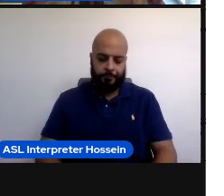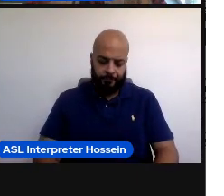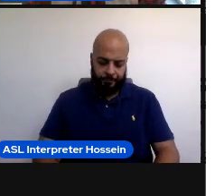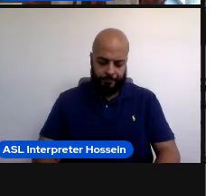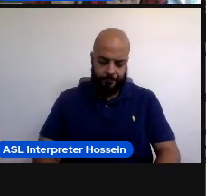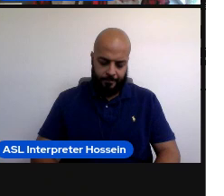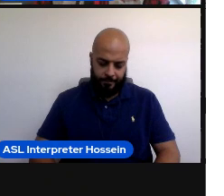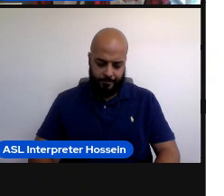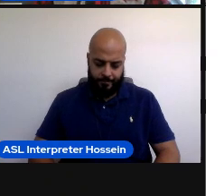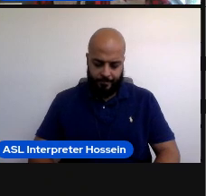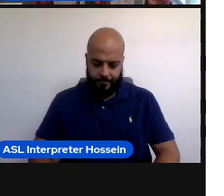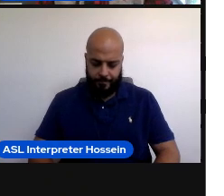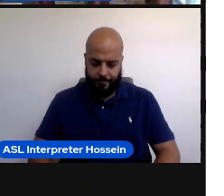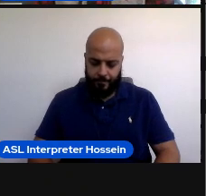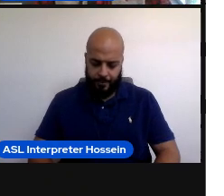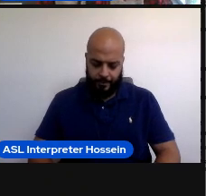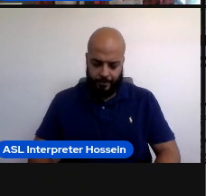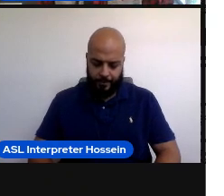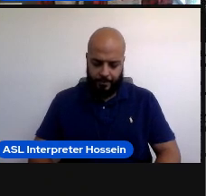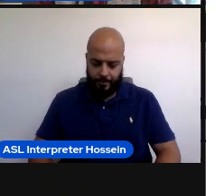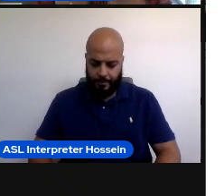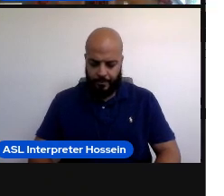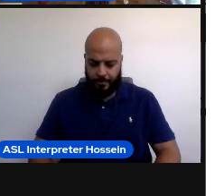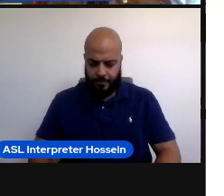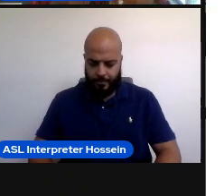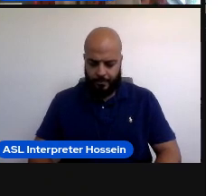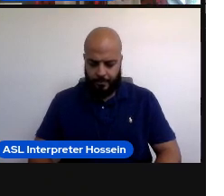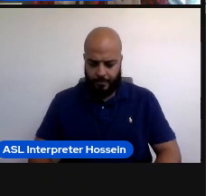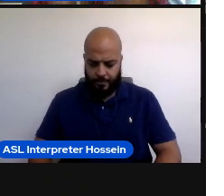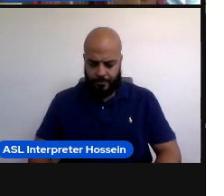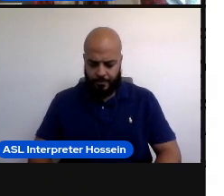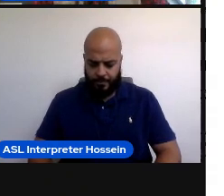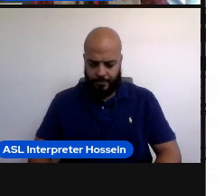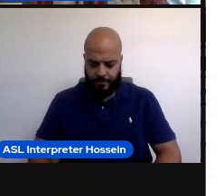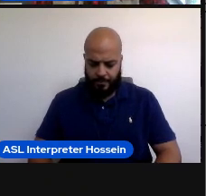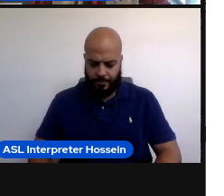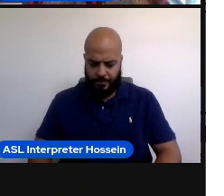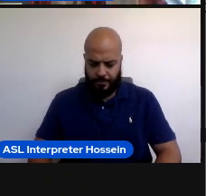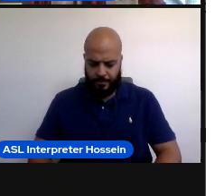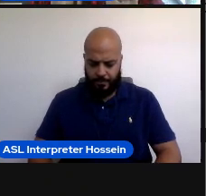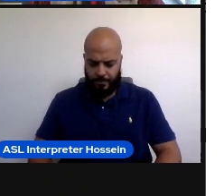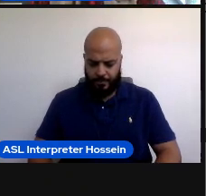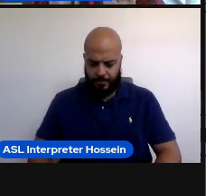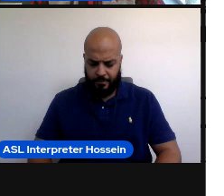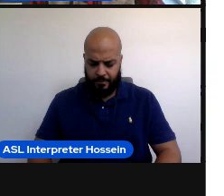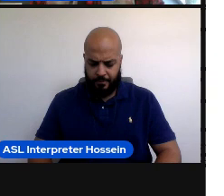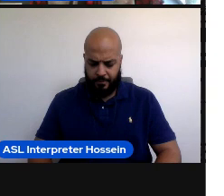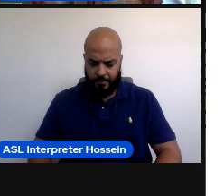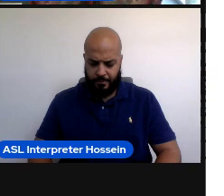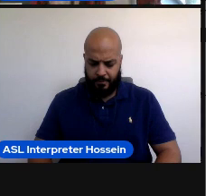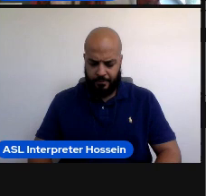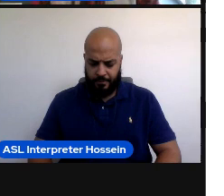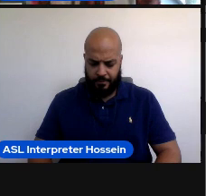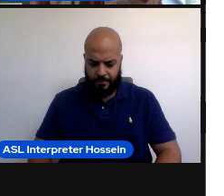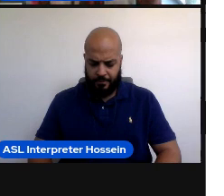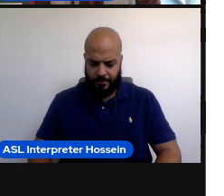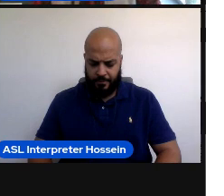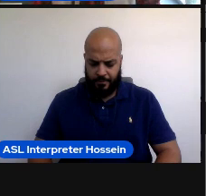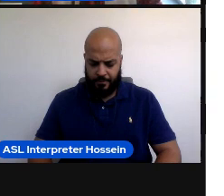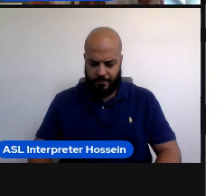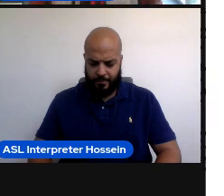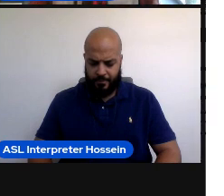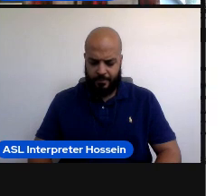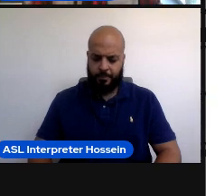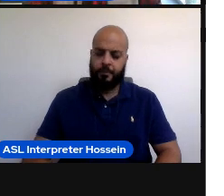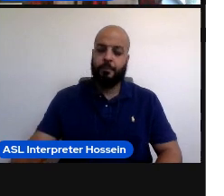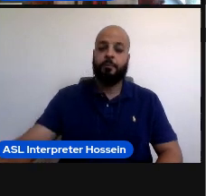Now, the reason why that lesson really resonates with me, because I, like many of you, on the path towards becoming a professional